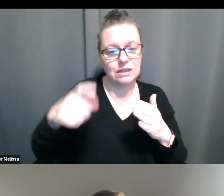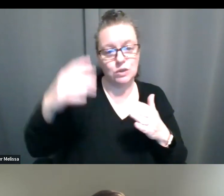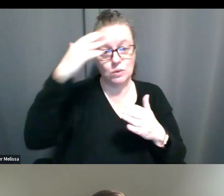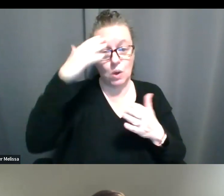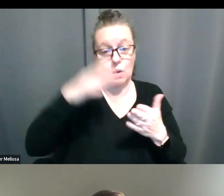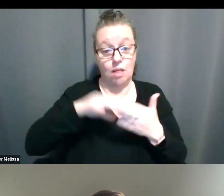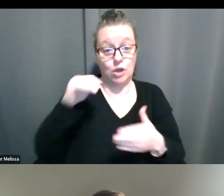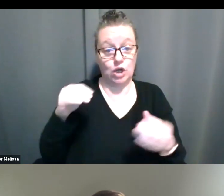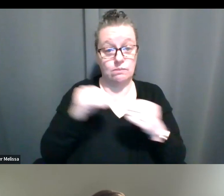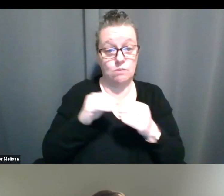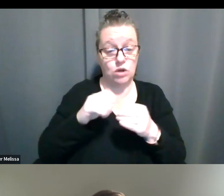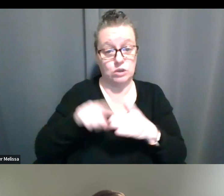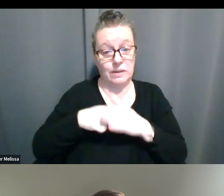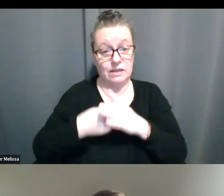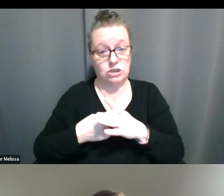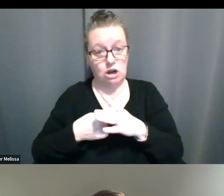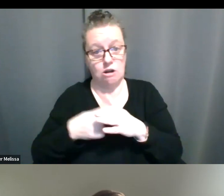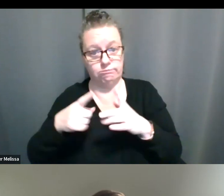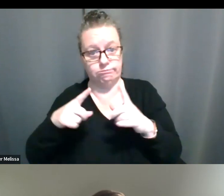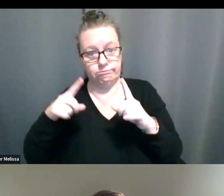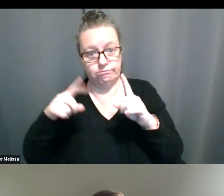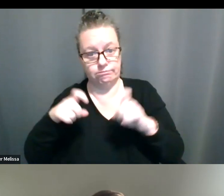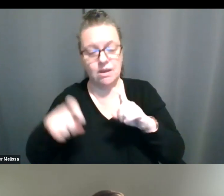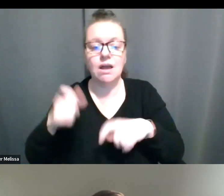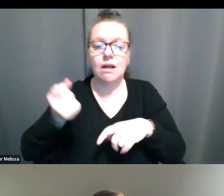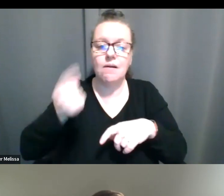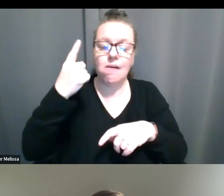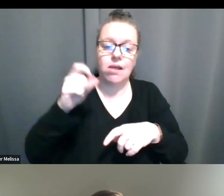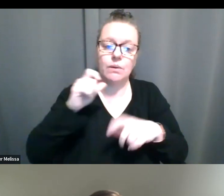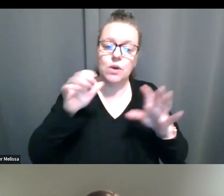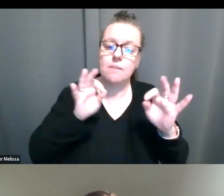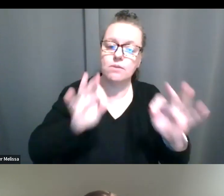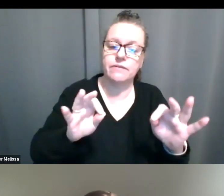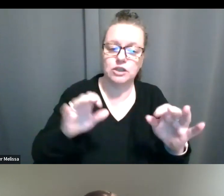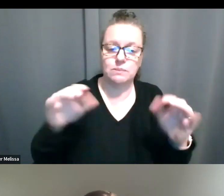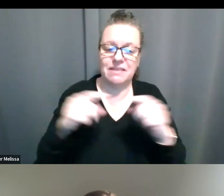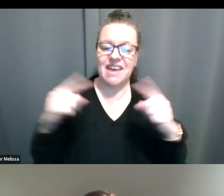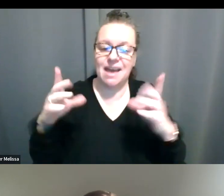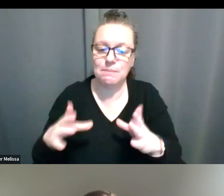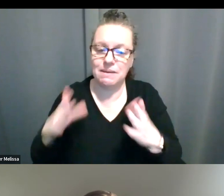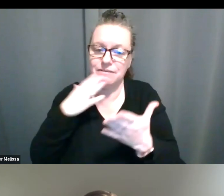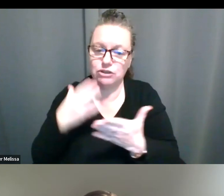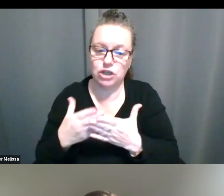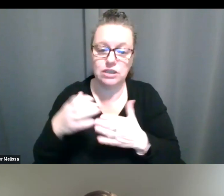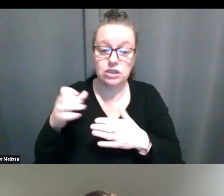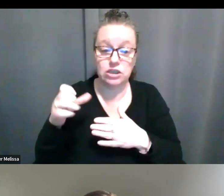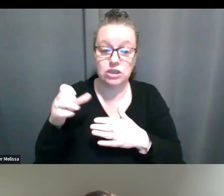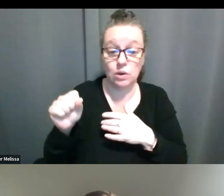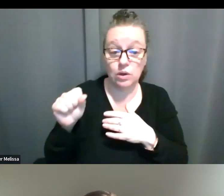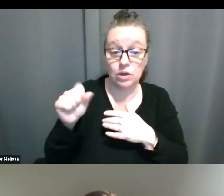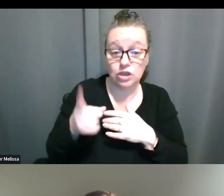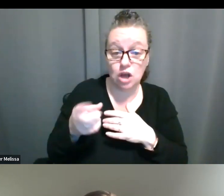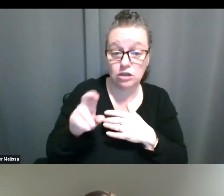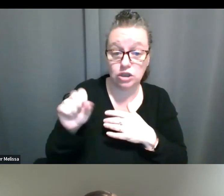so we can start diving into this question, recognizing that we don't want perfect to be the enemy of the good. So Dr. Stuber, anything to add to that? Sorry to